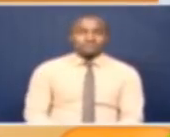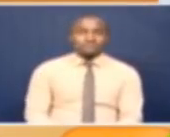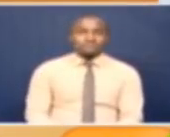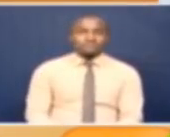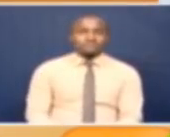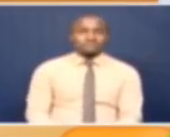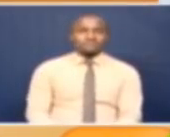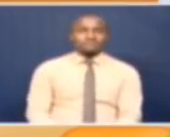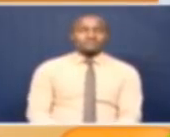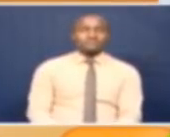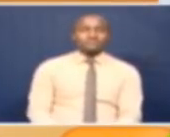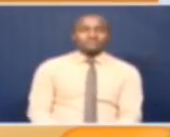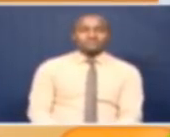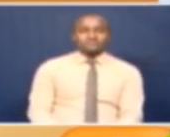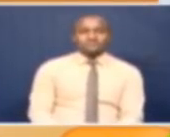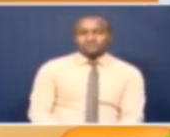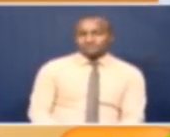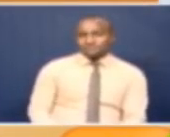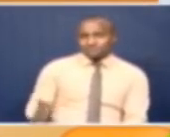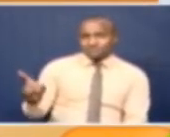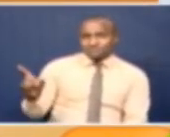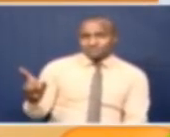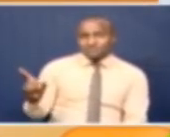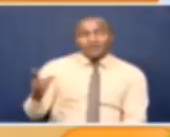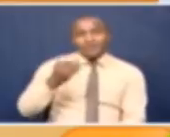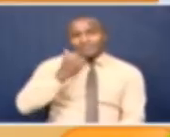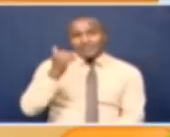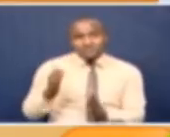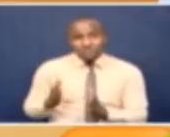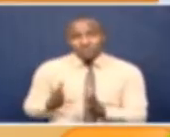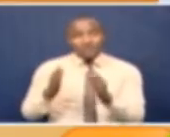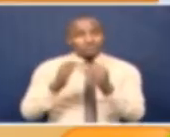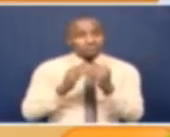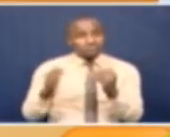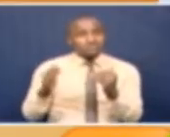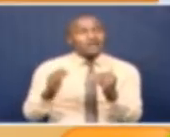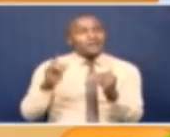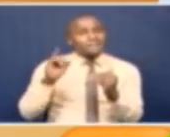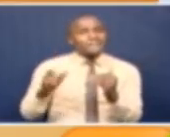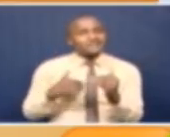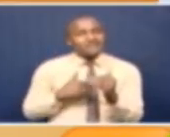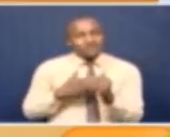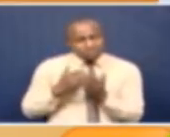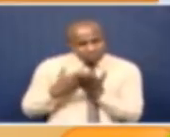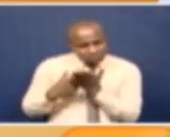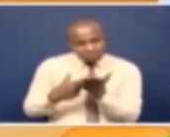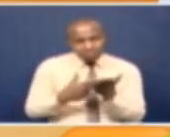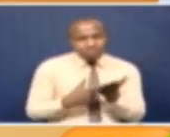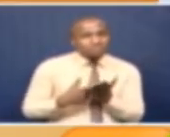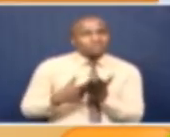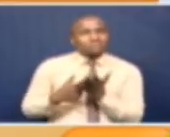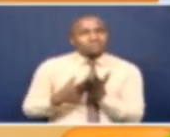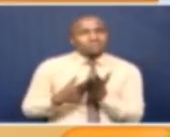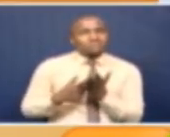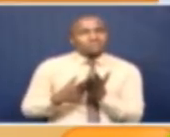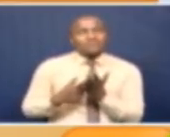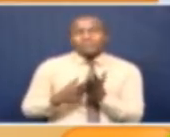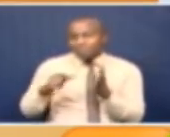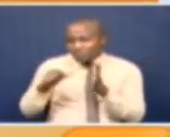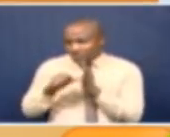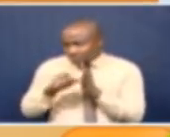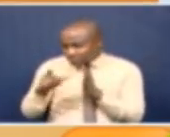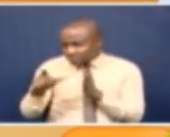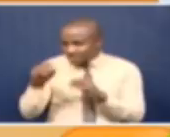Alphonse Mukwayu Musimi, you say, the best way out is to have a candid talk of what ails our Kenyan political and electoral